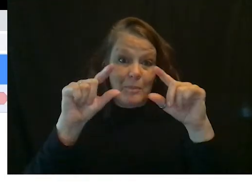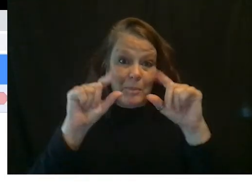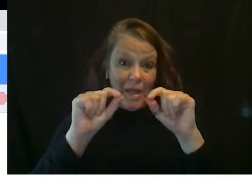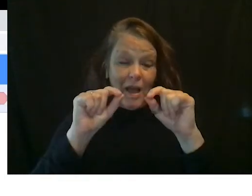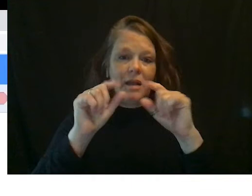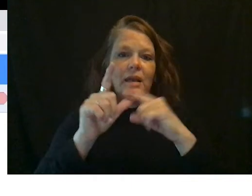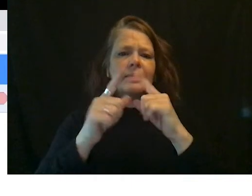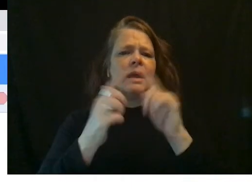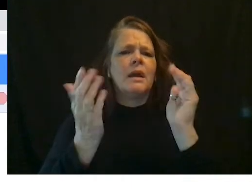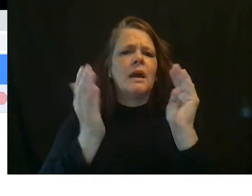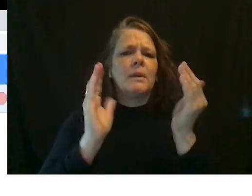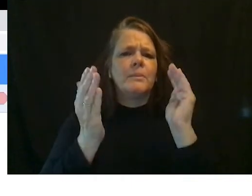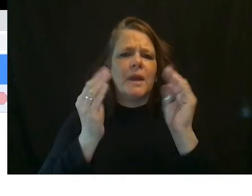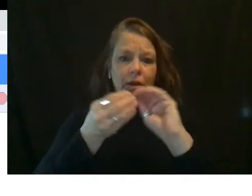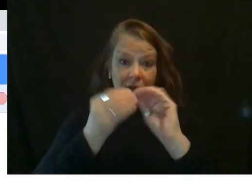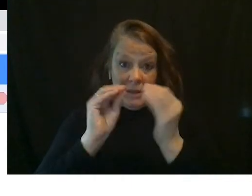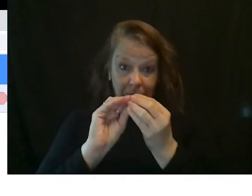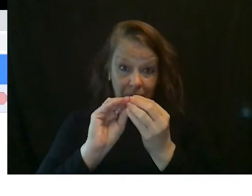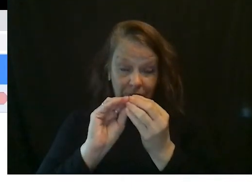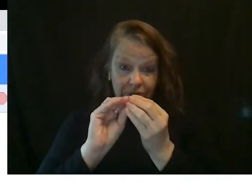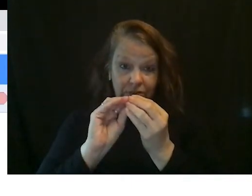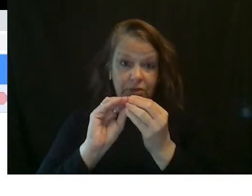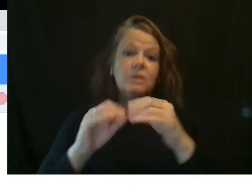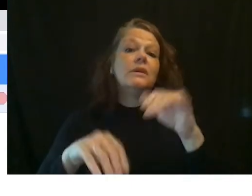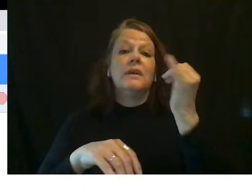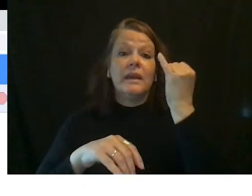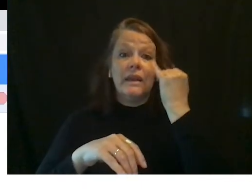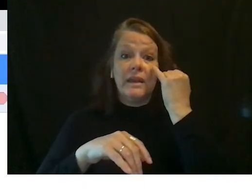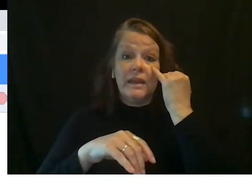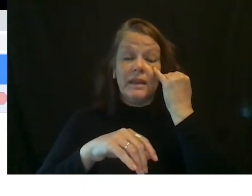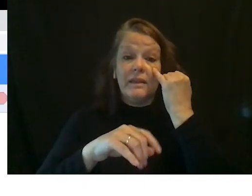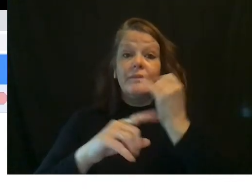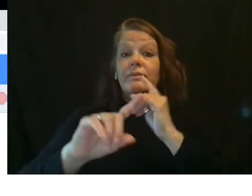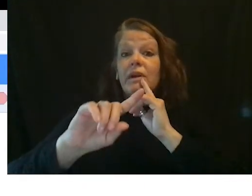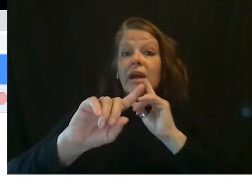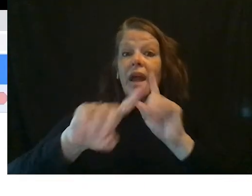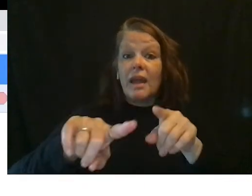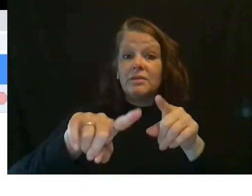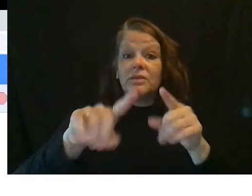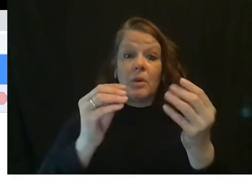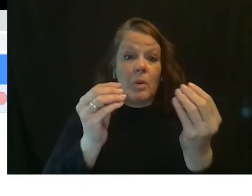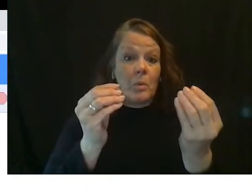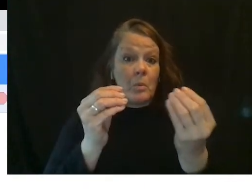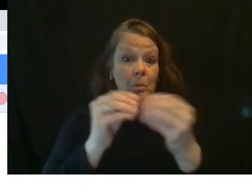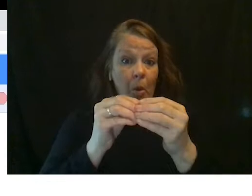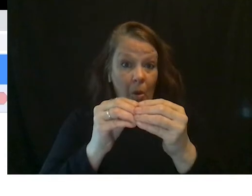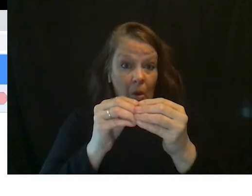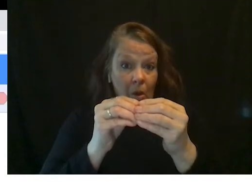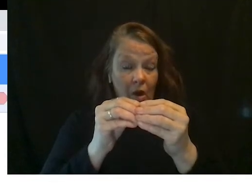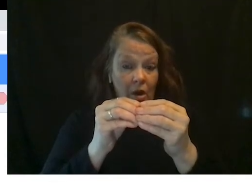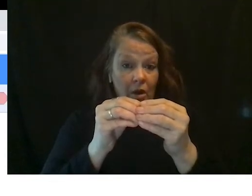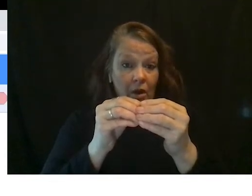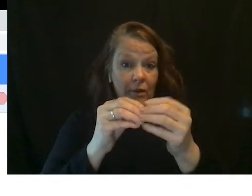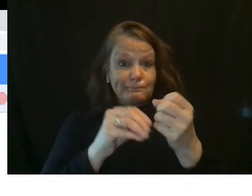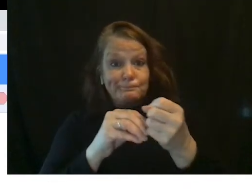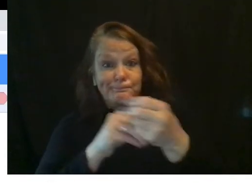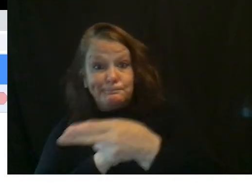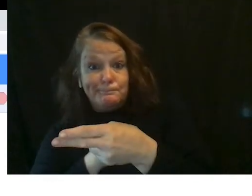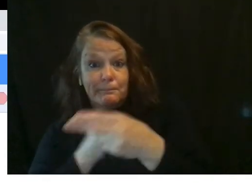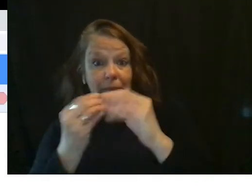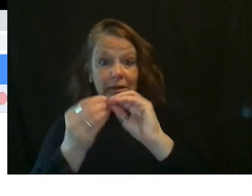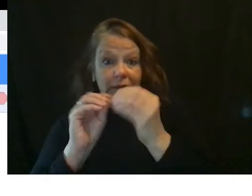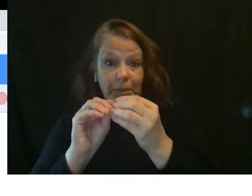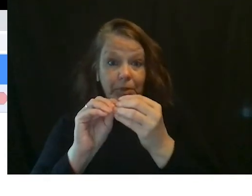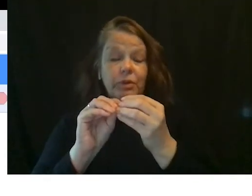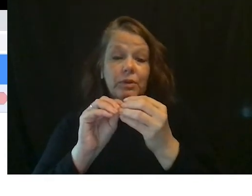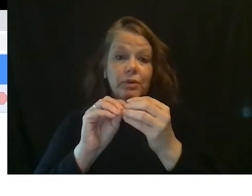to compare the numbers. So we're going to see if the answer is more than what the number that we're thinking